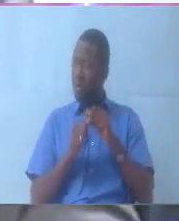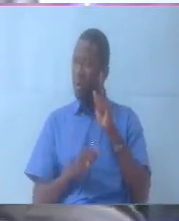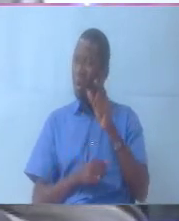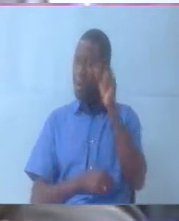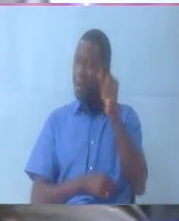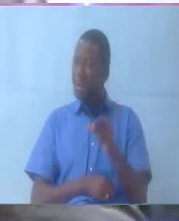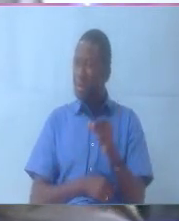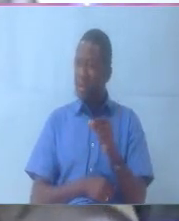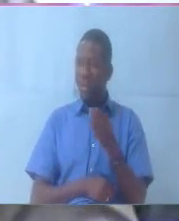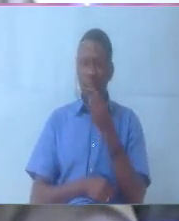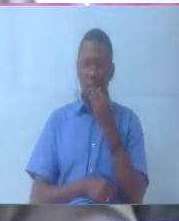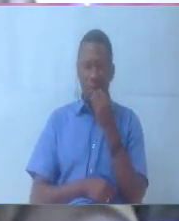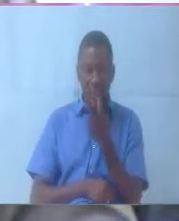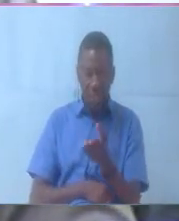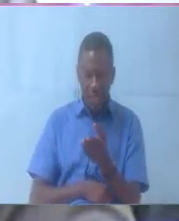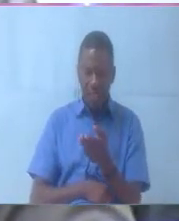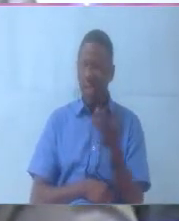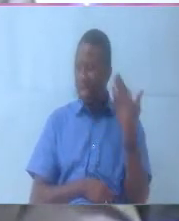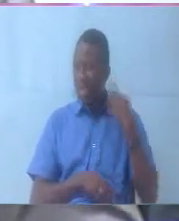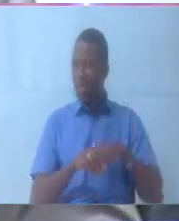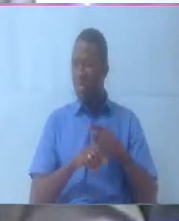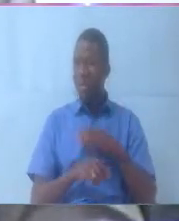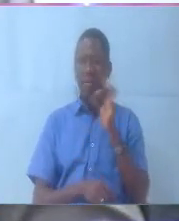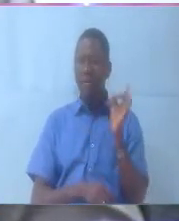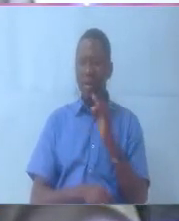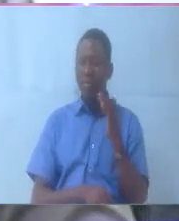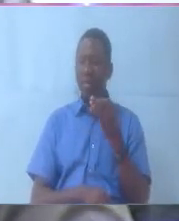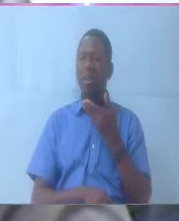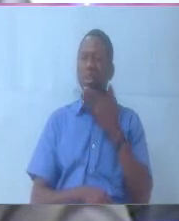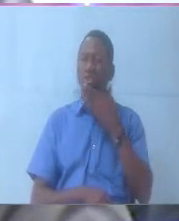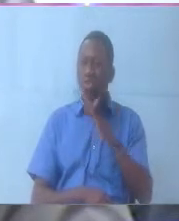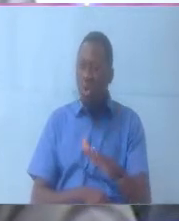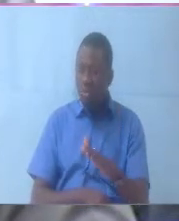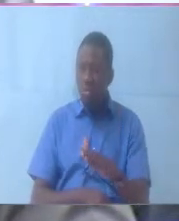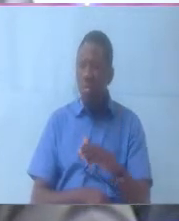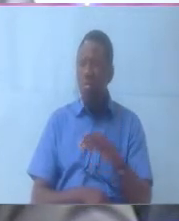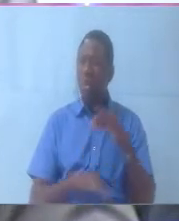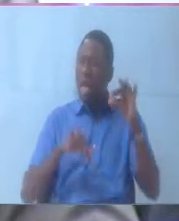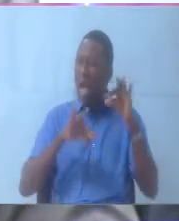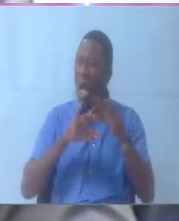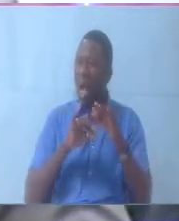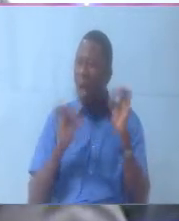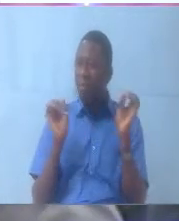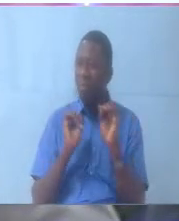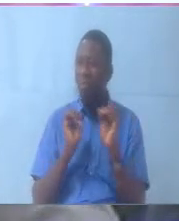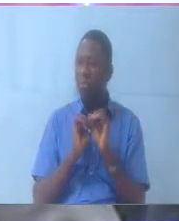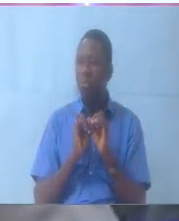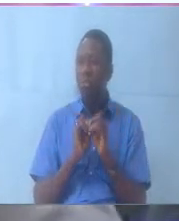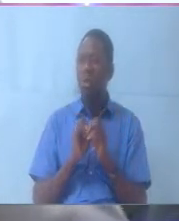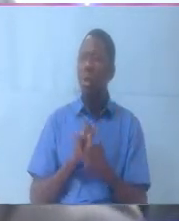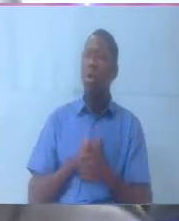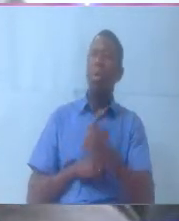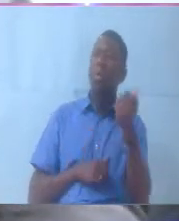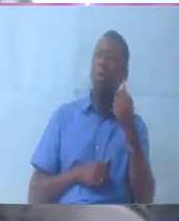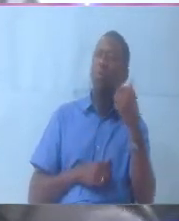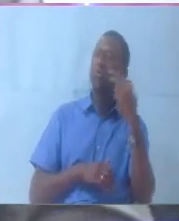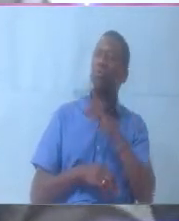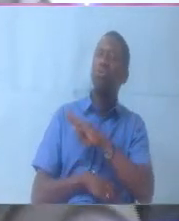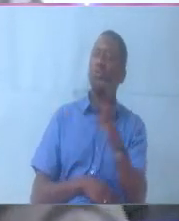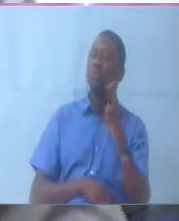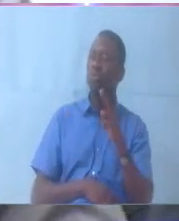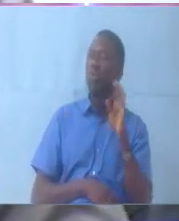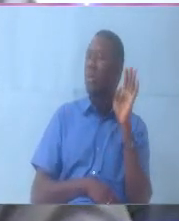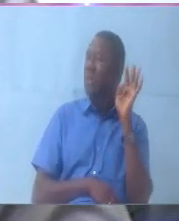that I was very young, not married, and that others should not listen to my